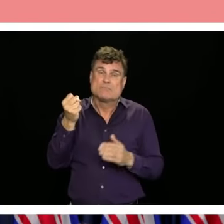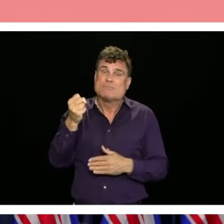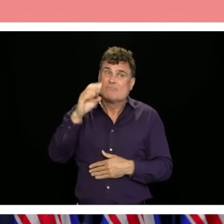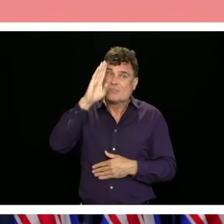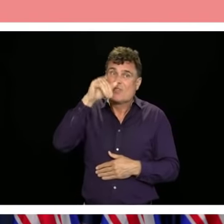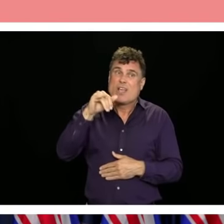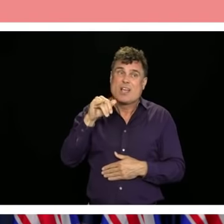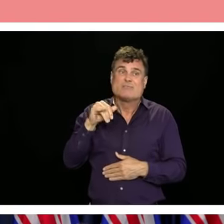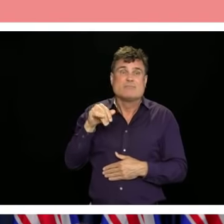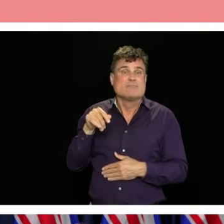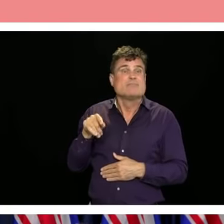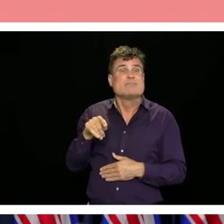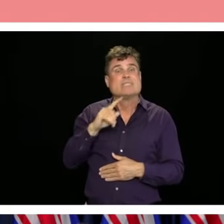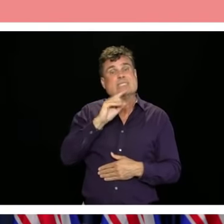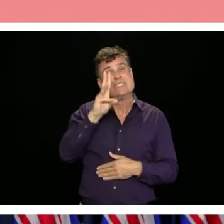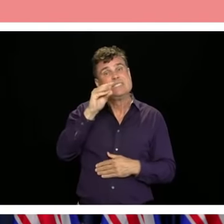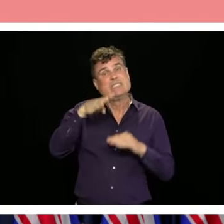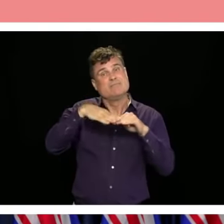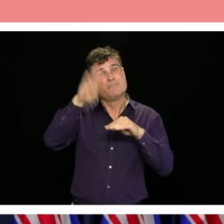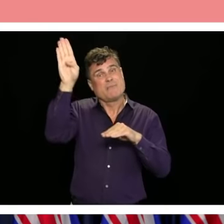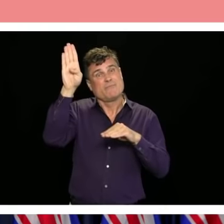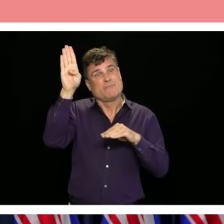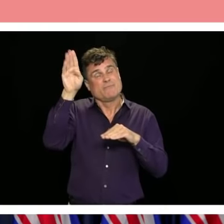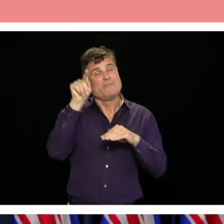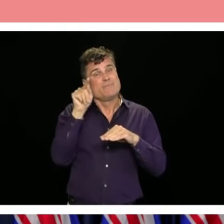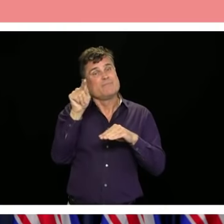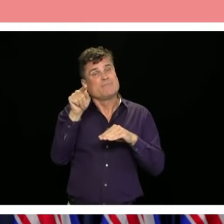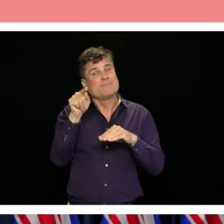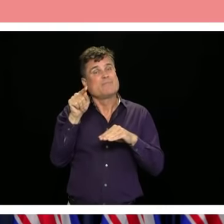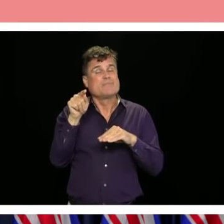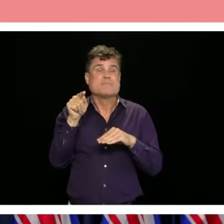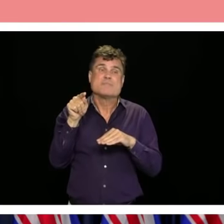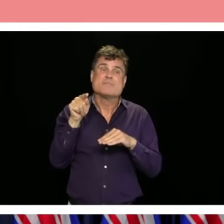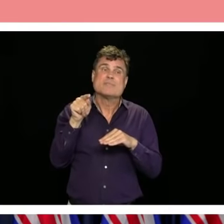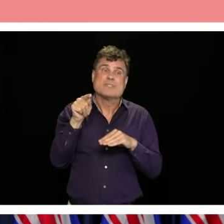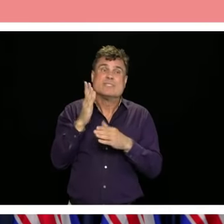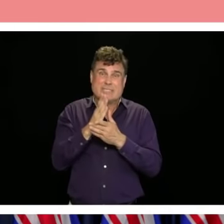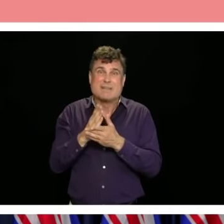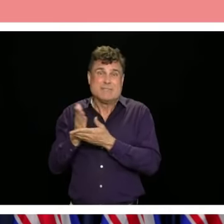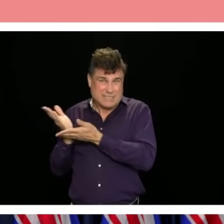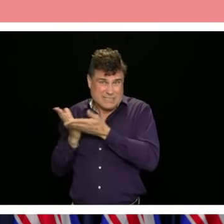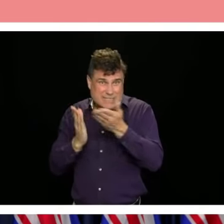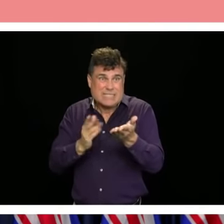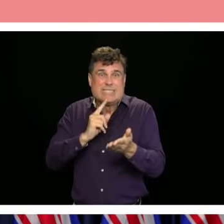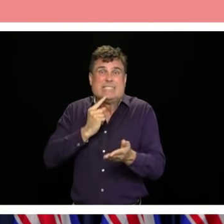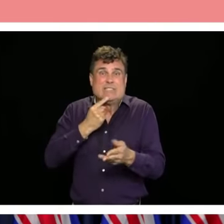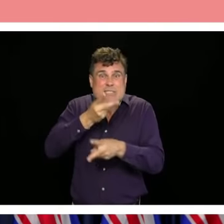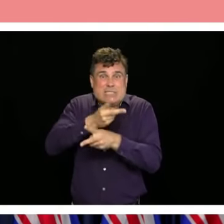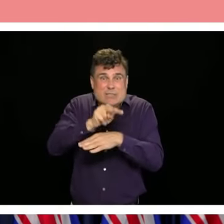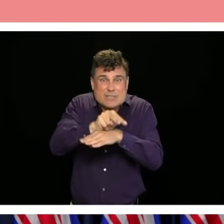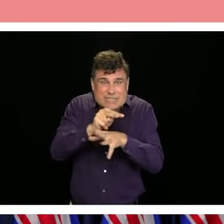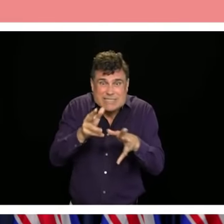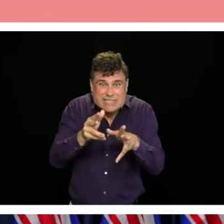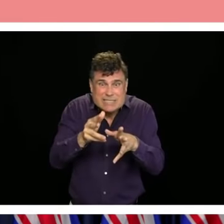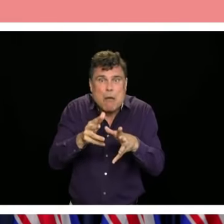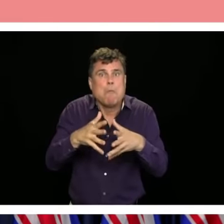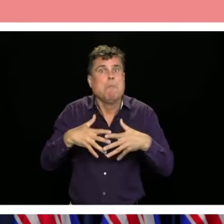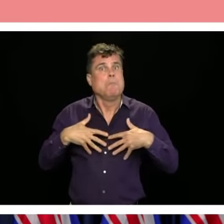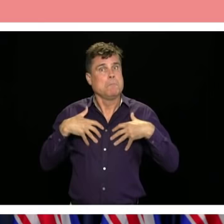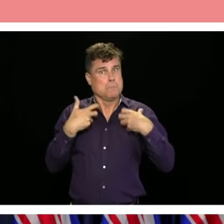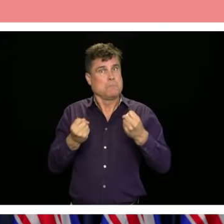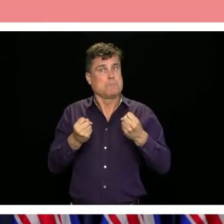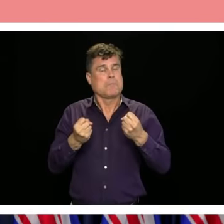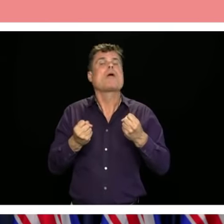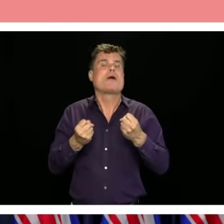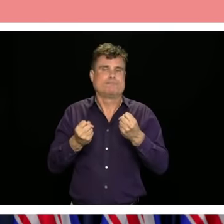in intensive care and went home, which is the good part of that story. There were no people